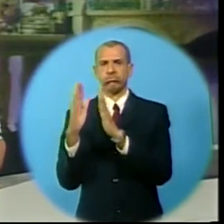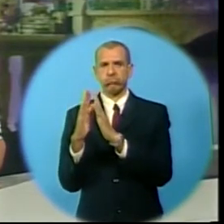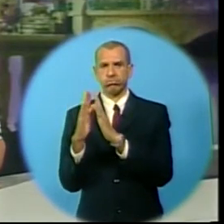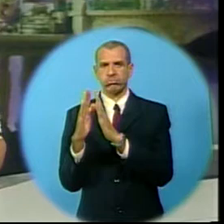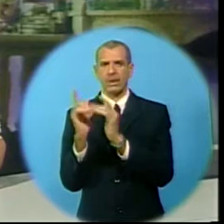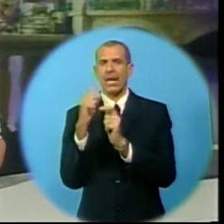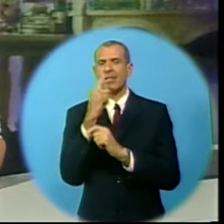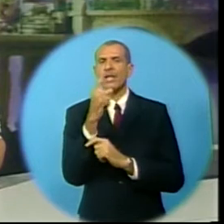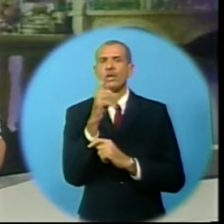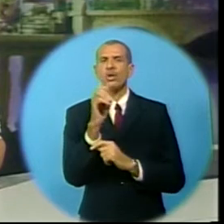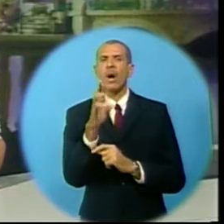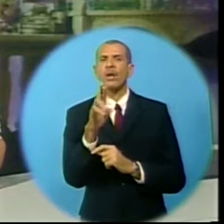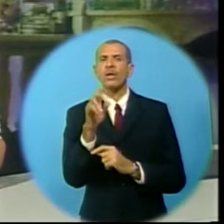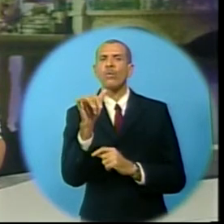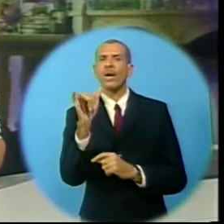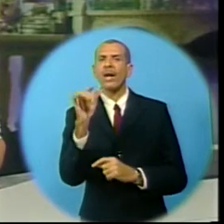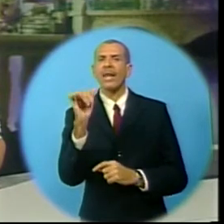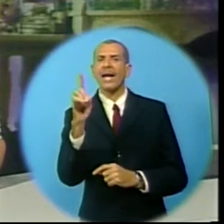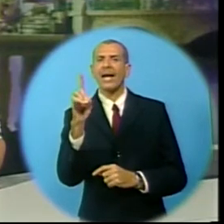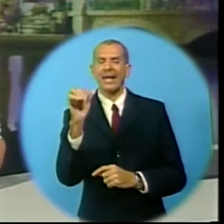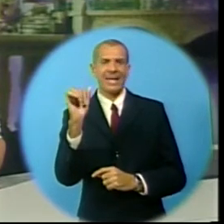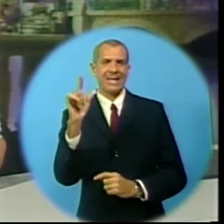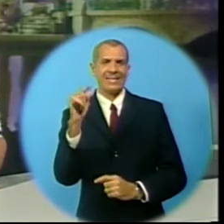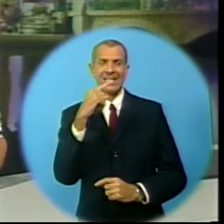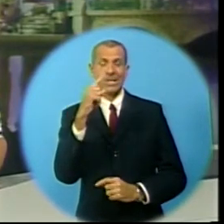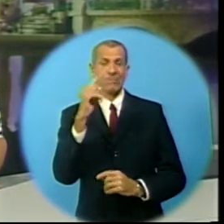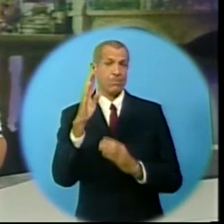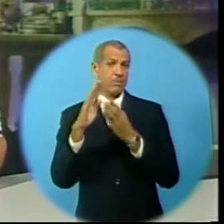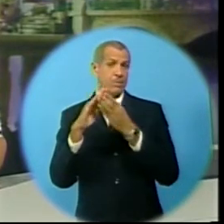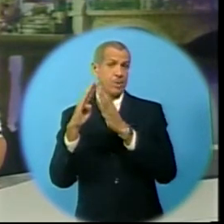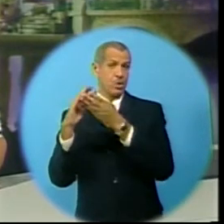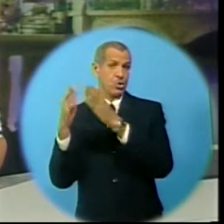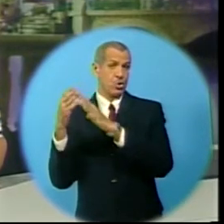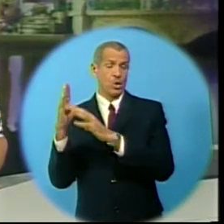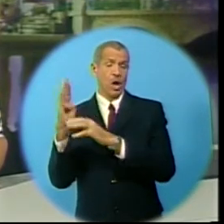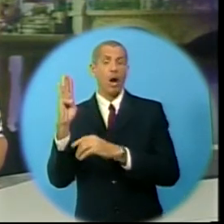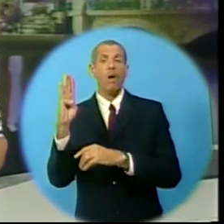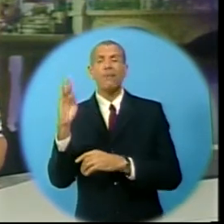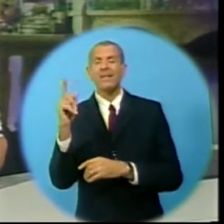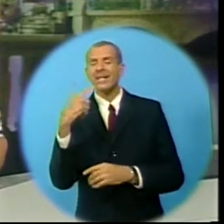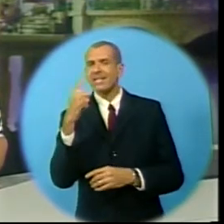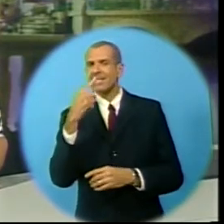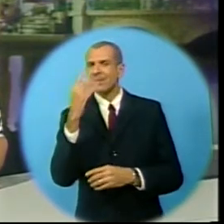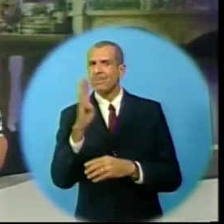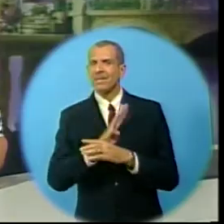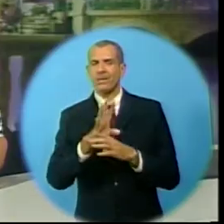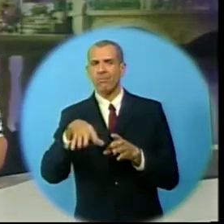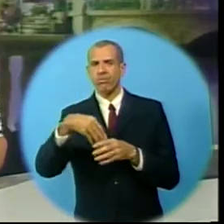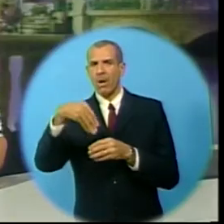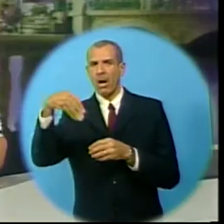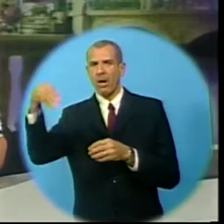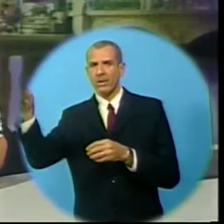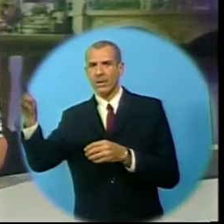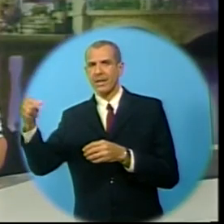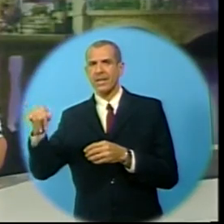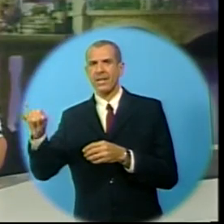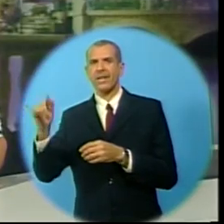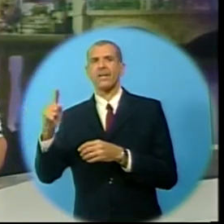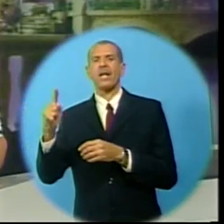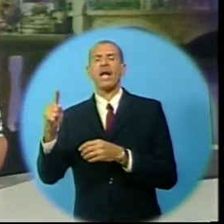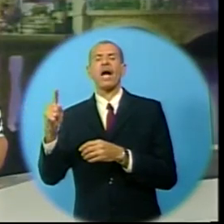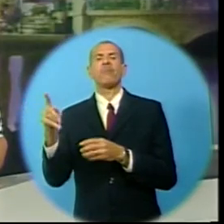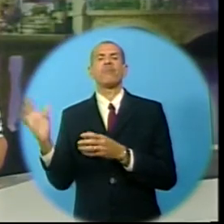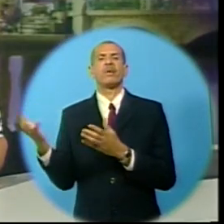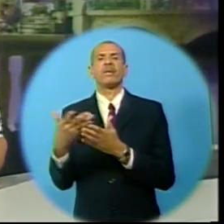Society, Dr. Yolanda Aline, says Bridgetown has seen businesses moving out and into the suburbs due to issues like traffic